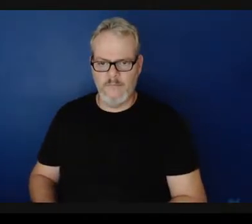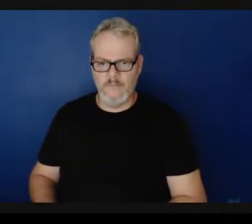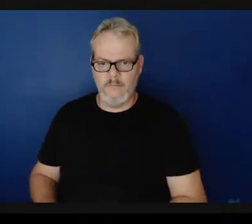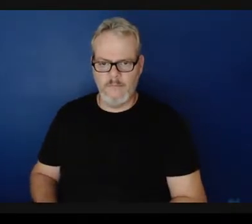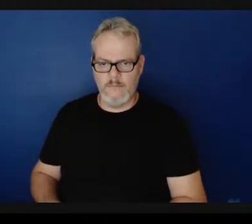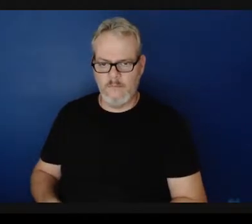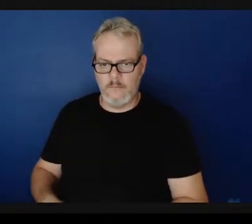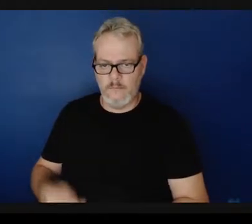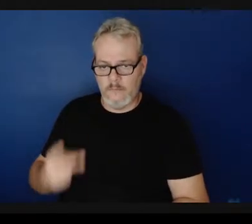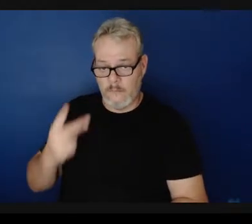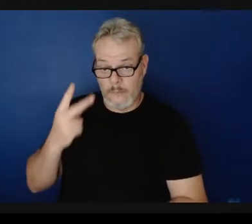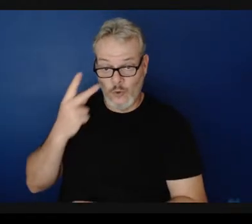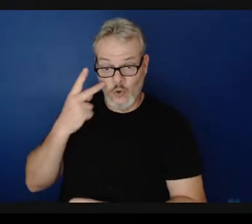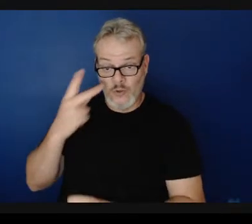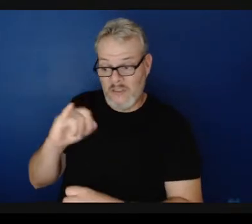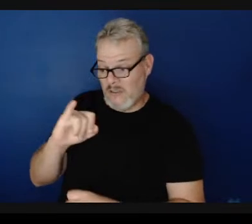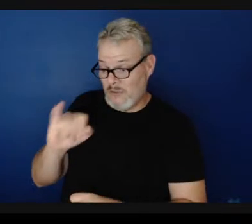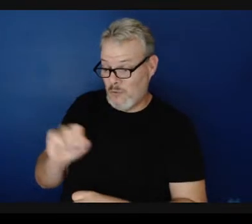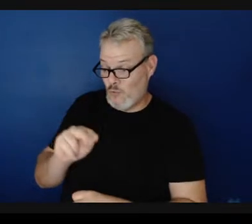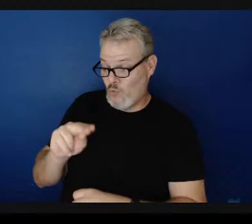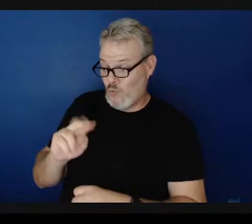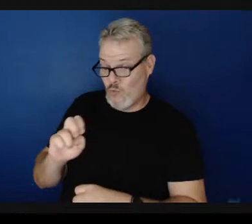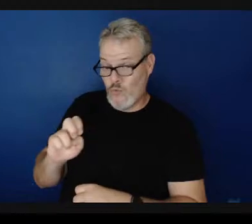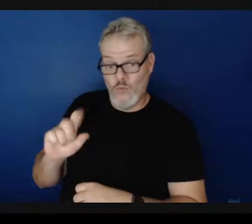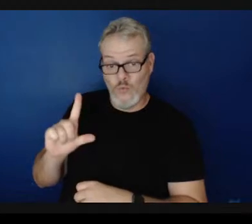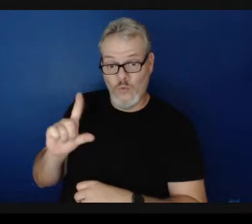June 2022, increase in